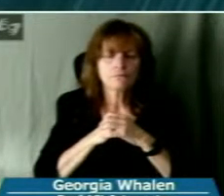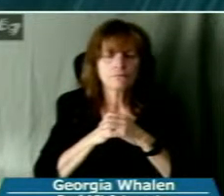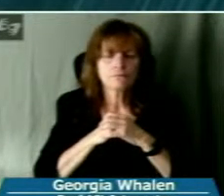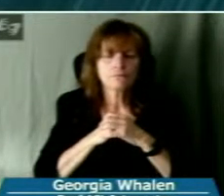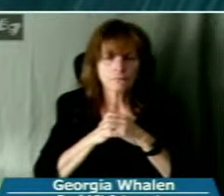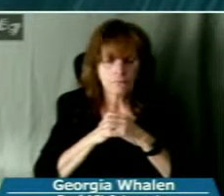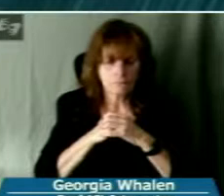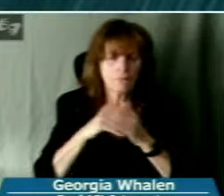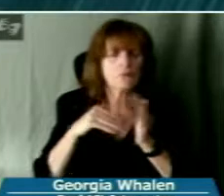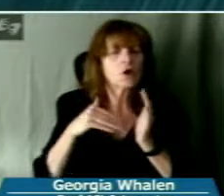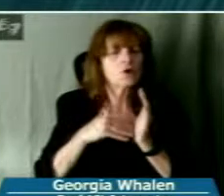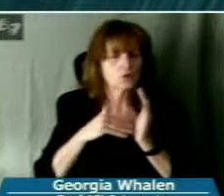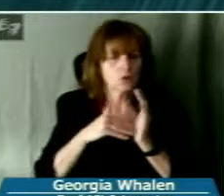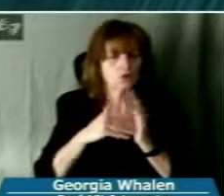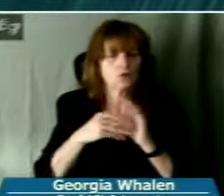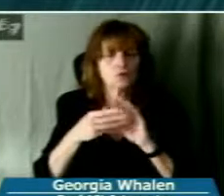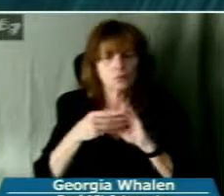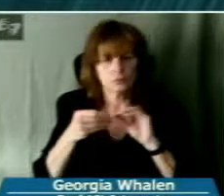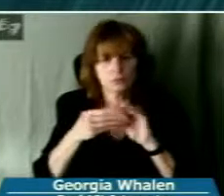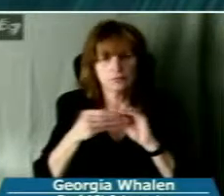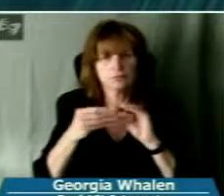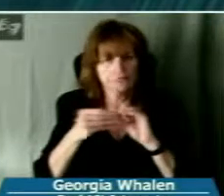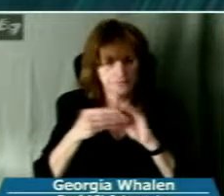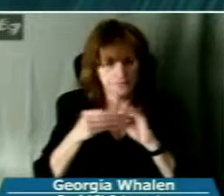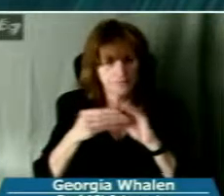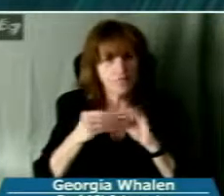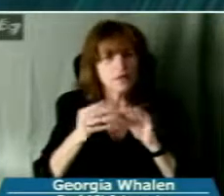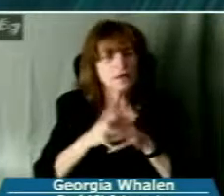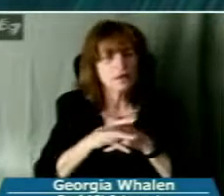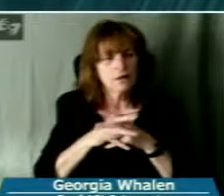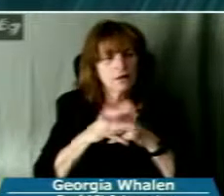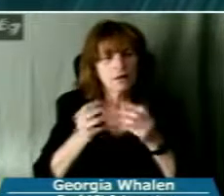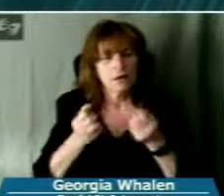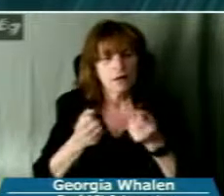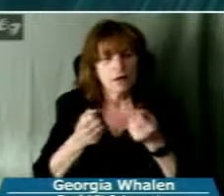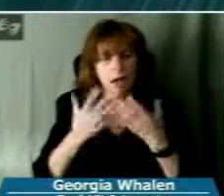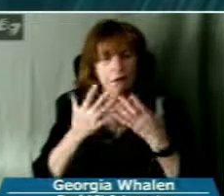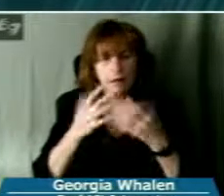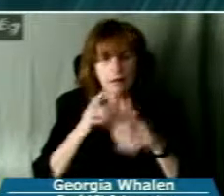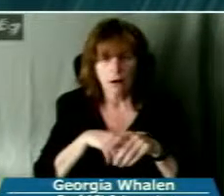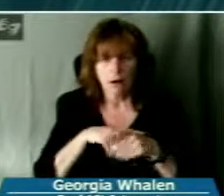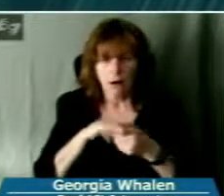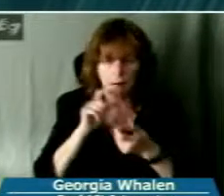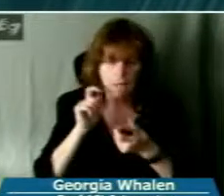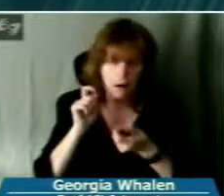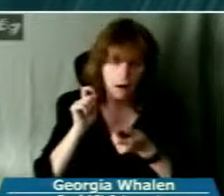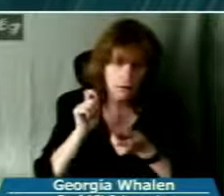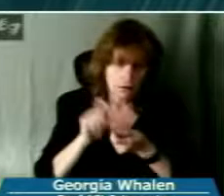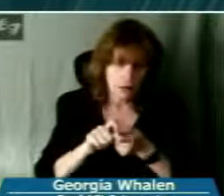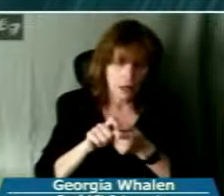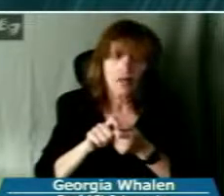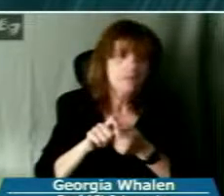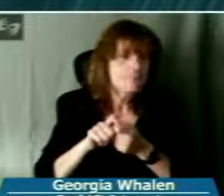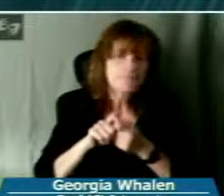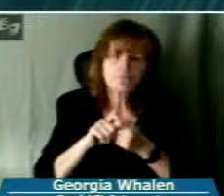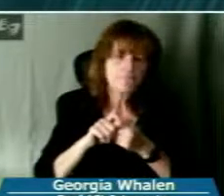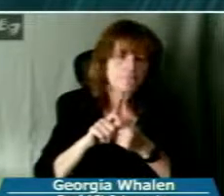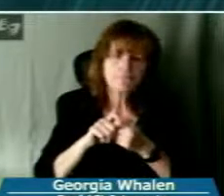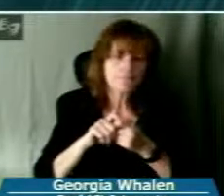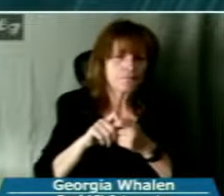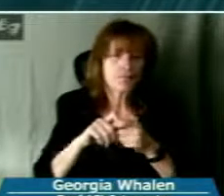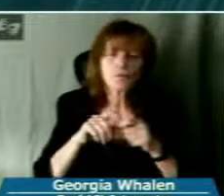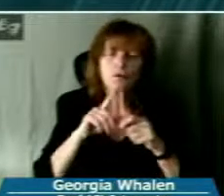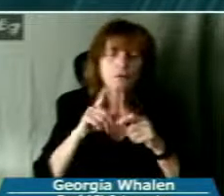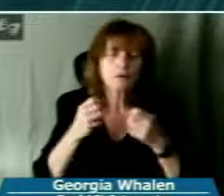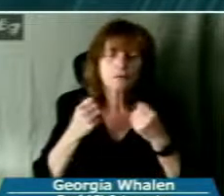So in terms of this, I'd have to get back to you exactly how many times we went in. There's sort of different processes that have been put in place through the evolution of this.